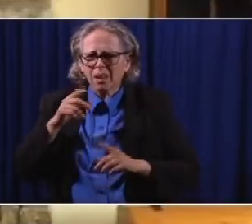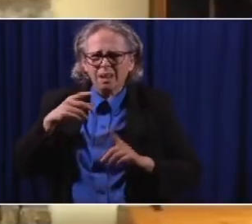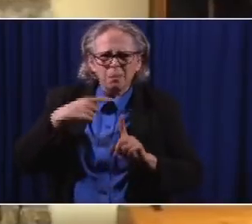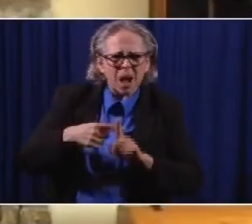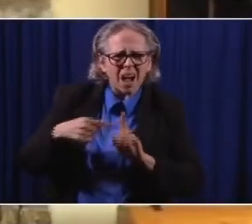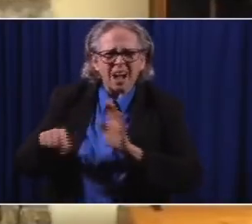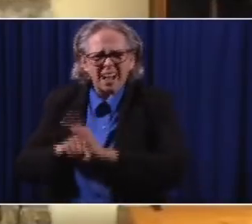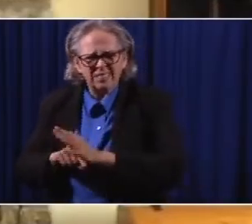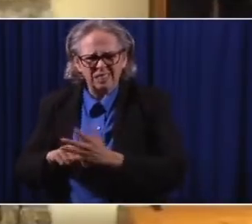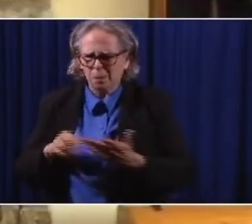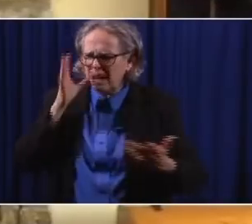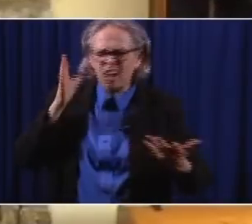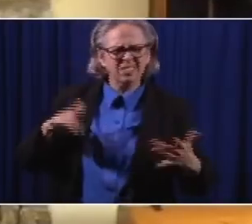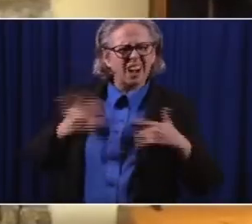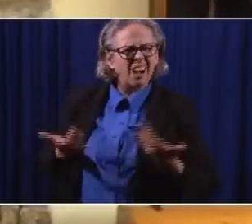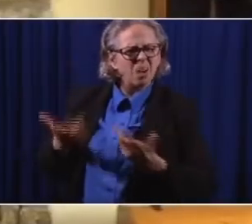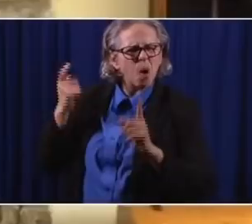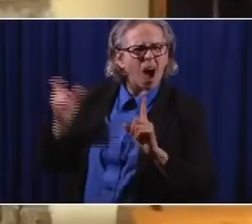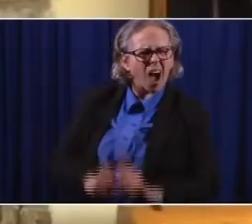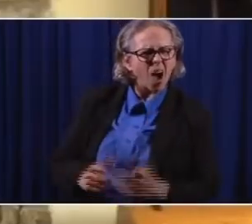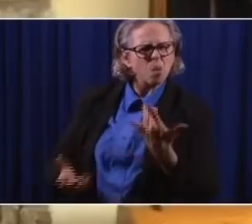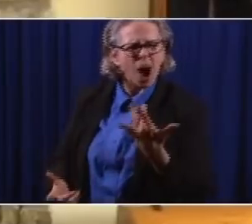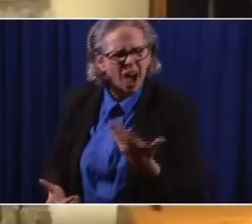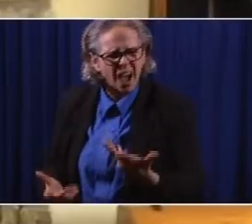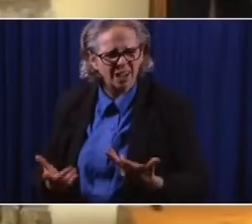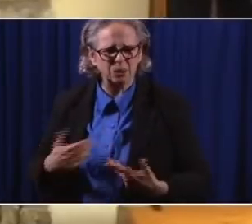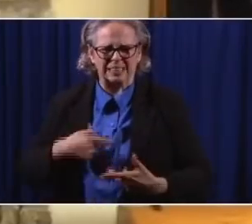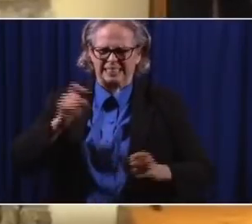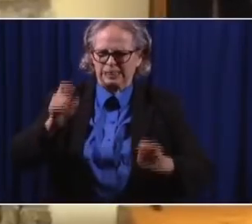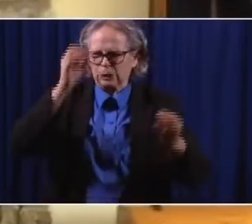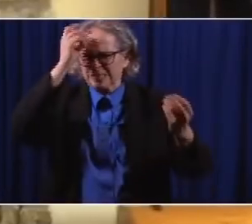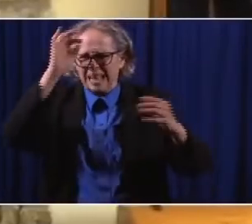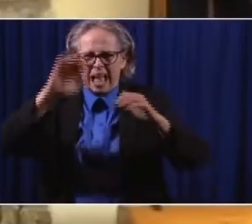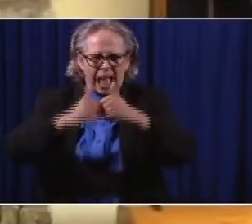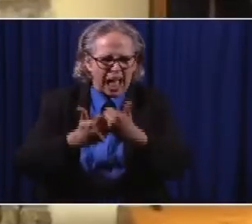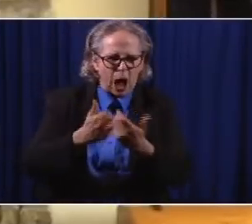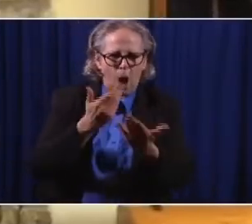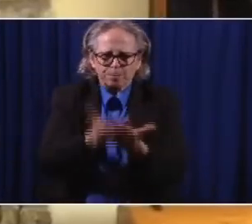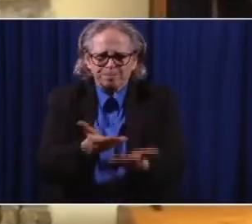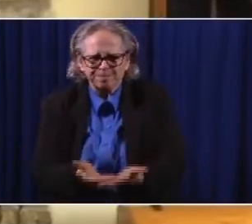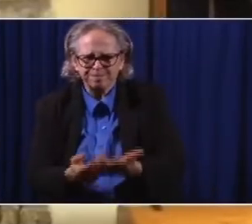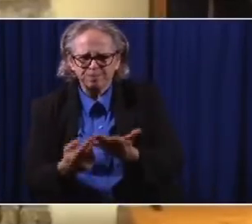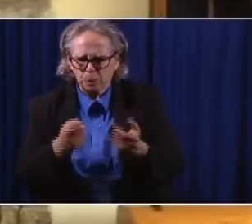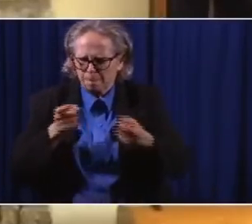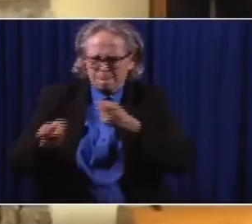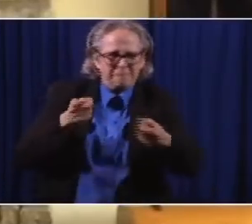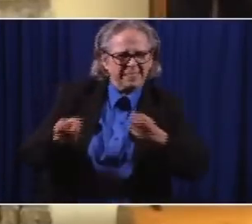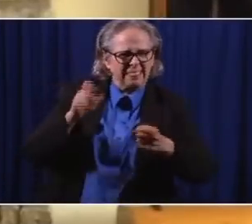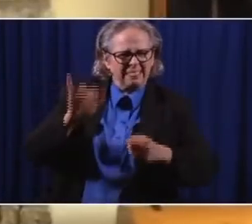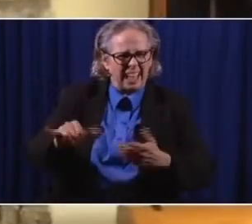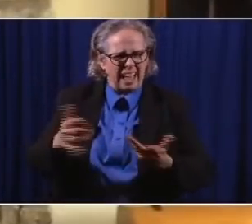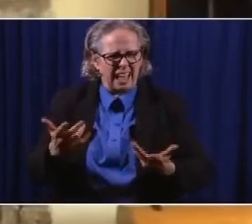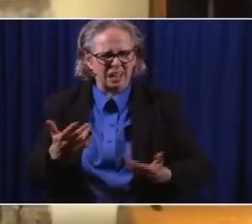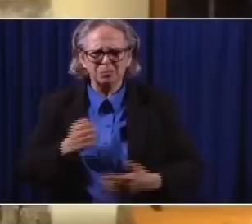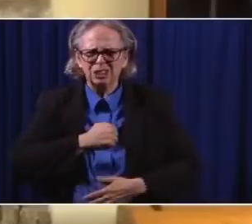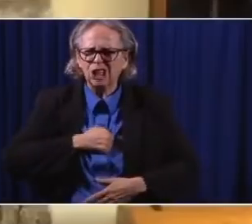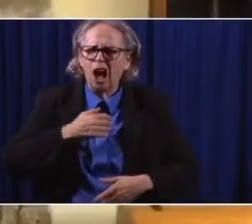in deciding, what they need to do going forward. And I apologize for a long answer, but